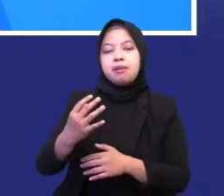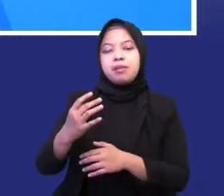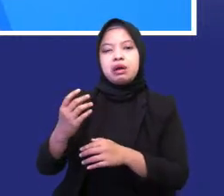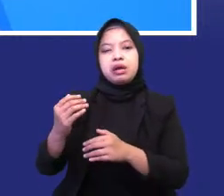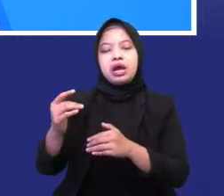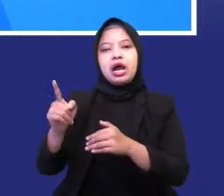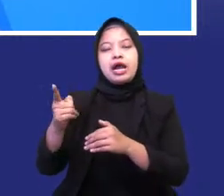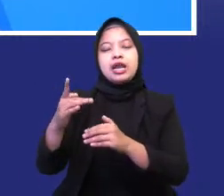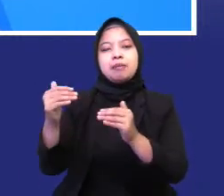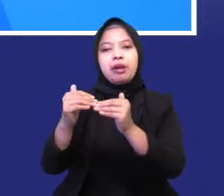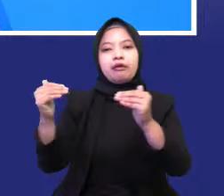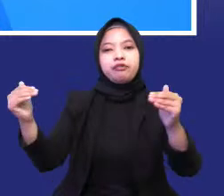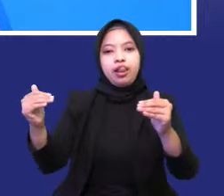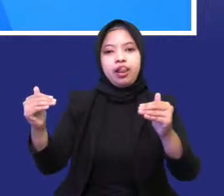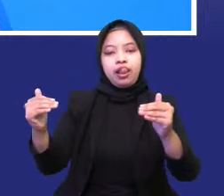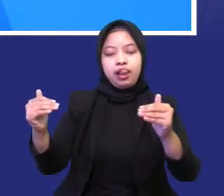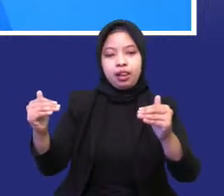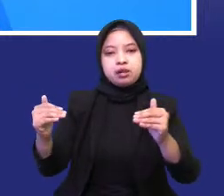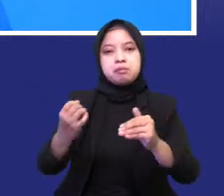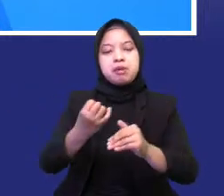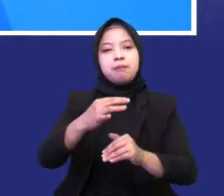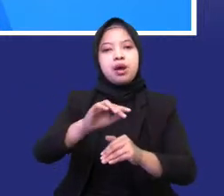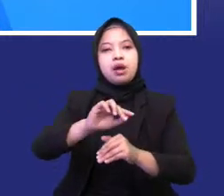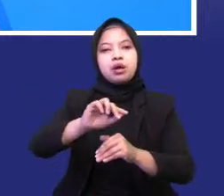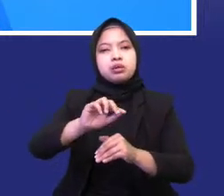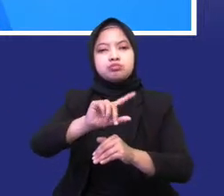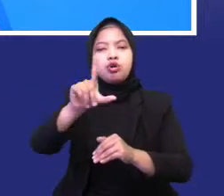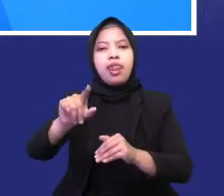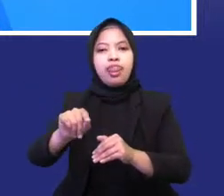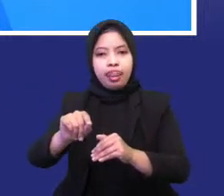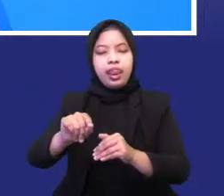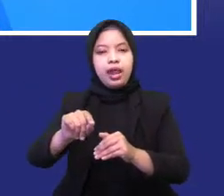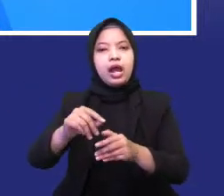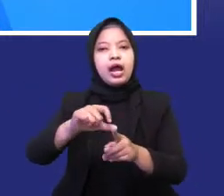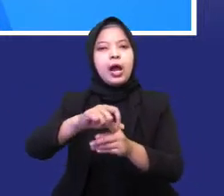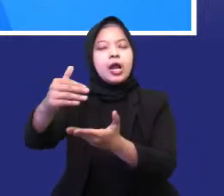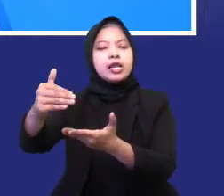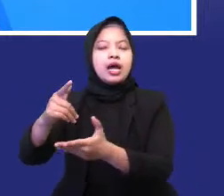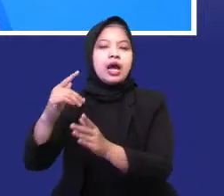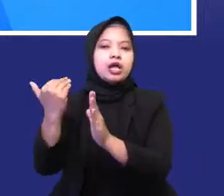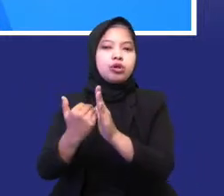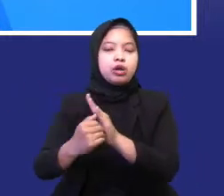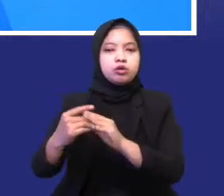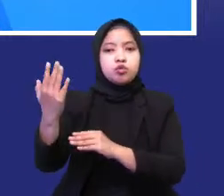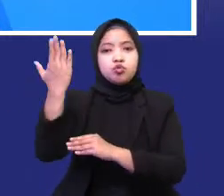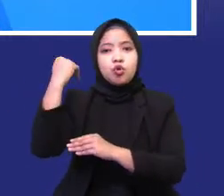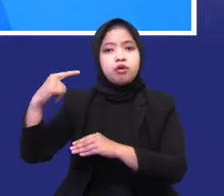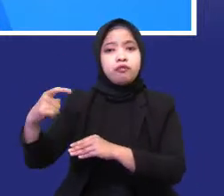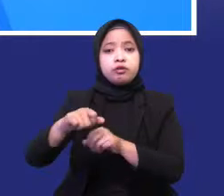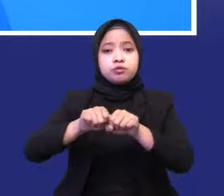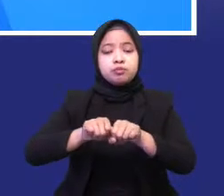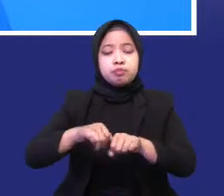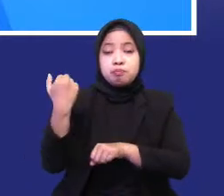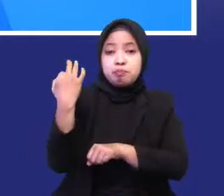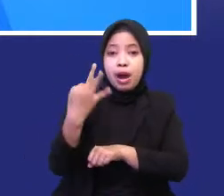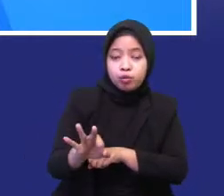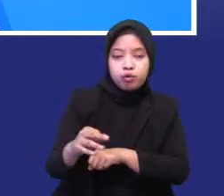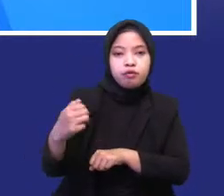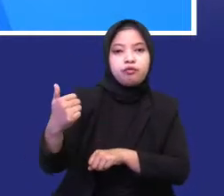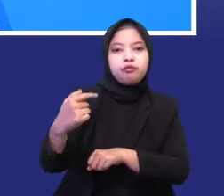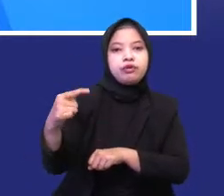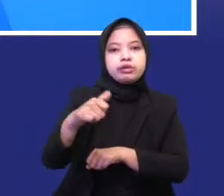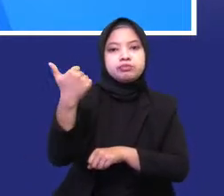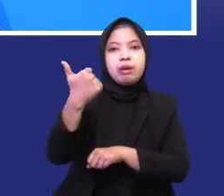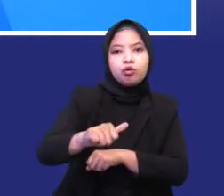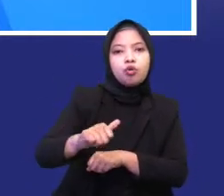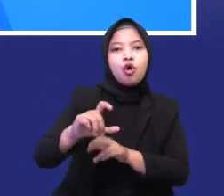2022, over the last 4 weeks, more than 135,000 Omicron sequences have been reported.